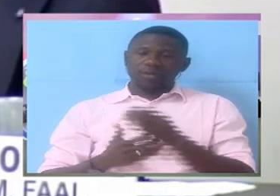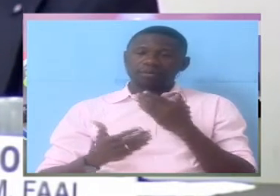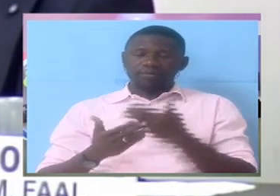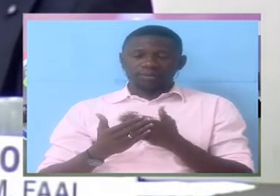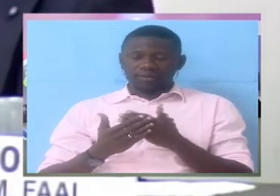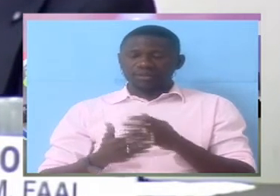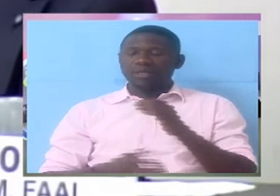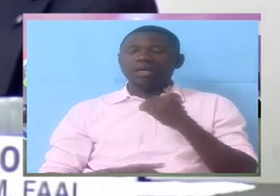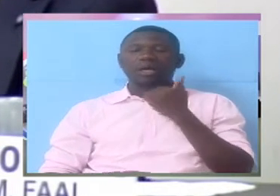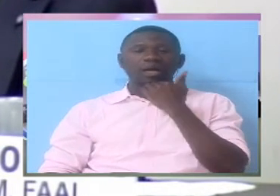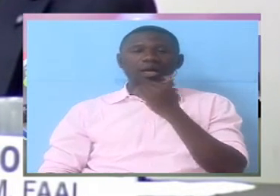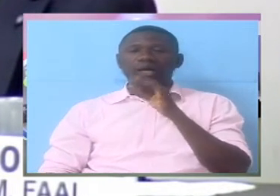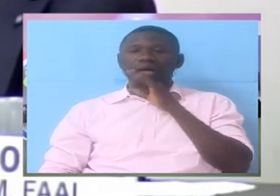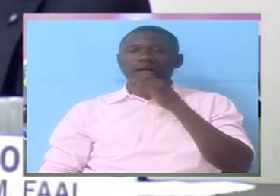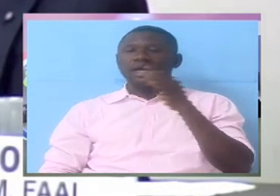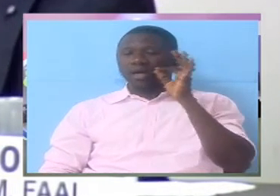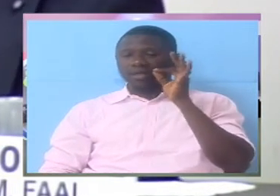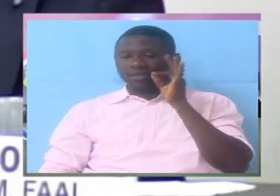My question is,